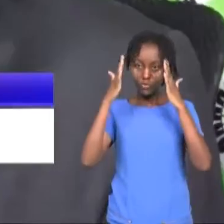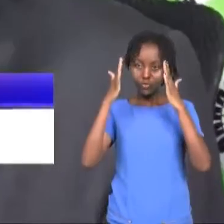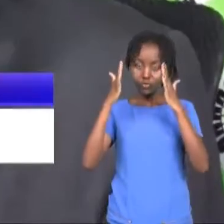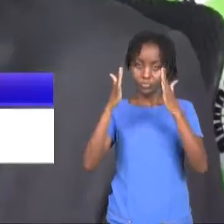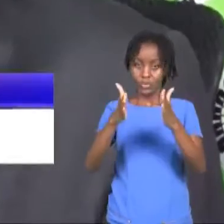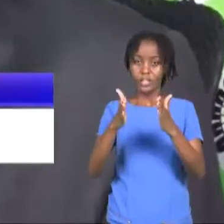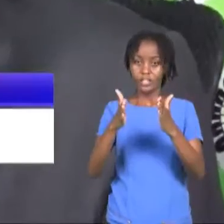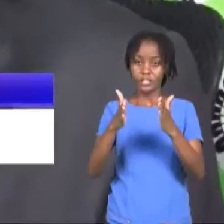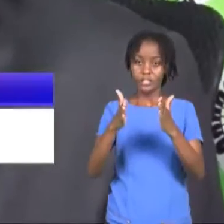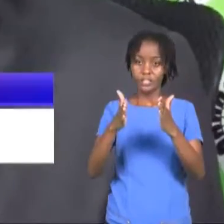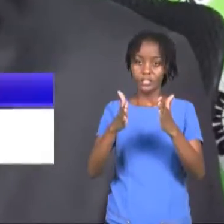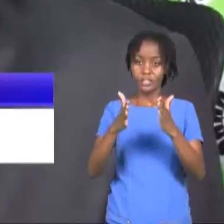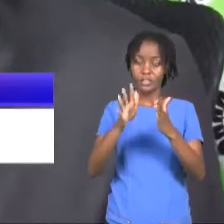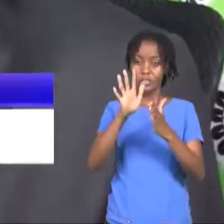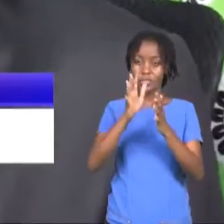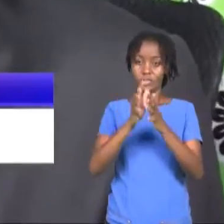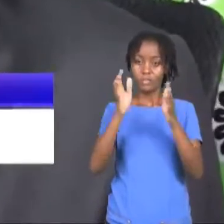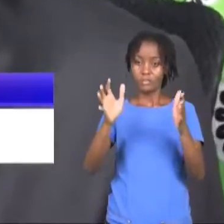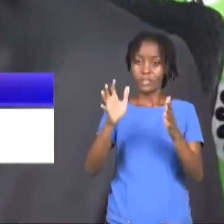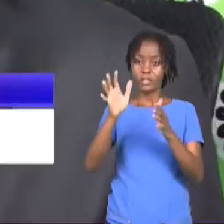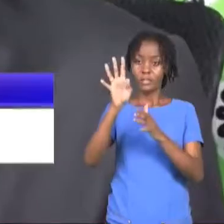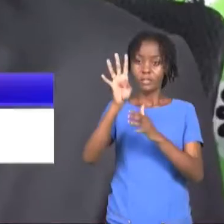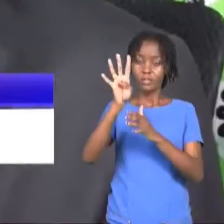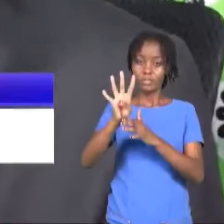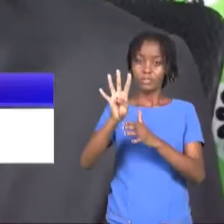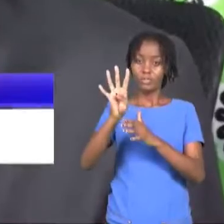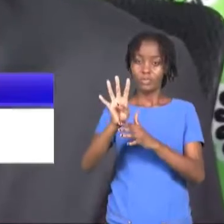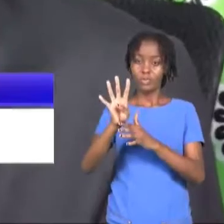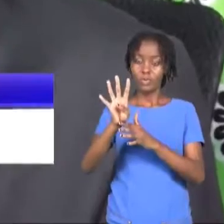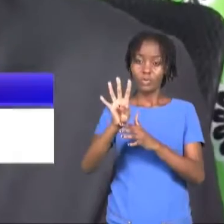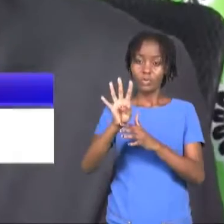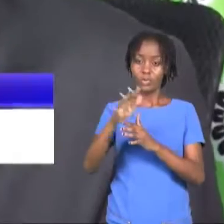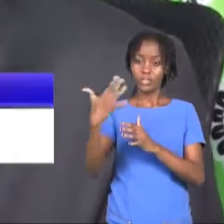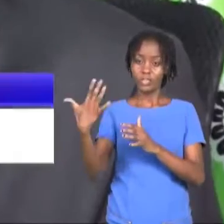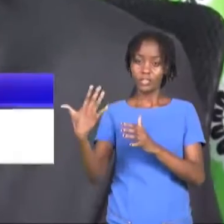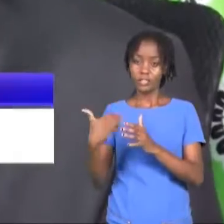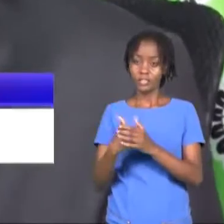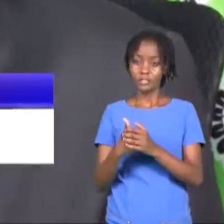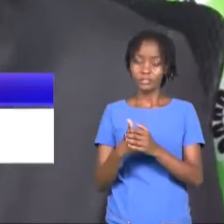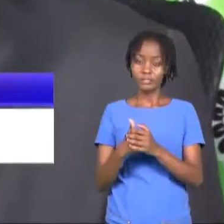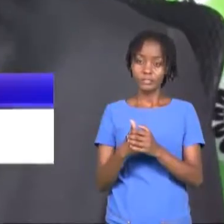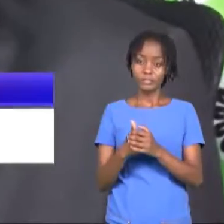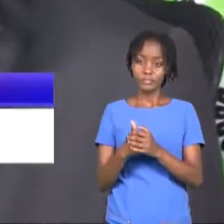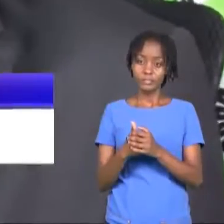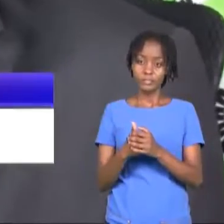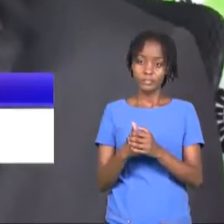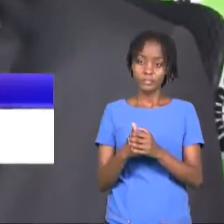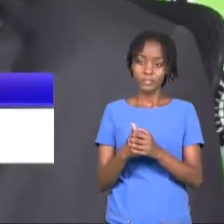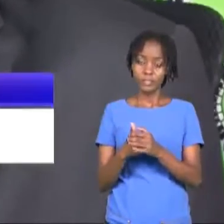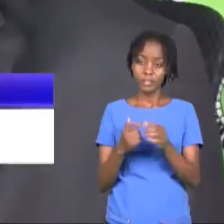4 agendas or 4 thematic areas which we do at Equity Bank. 1,